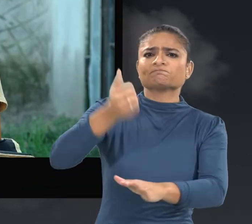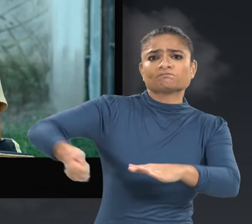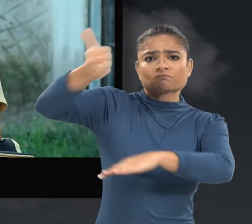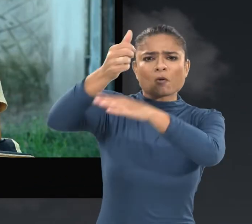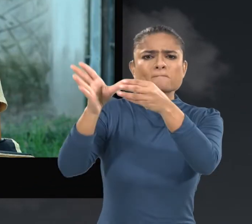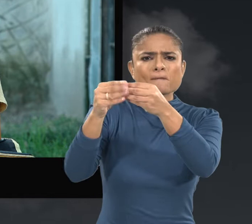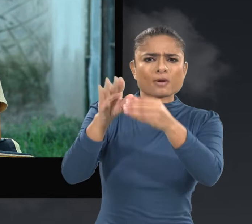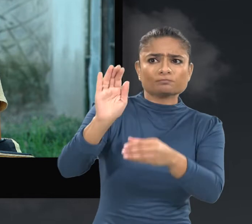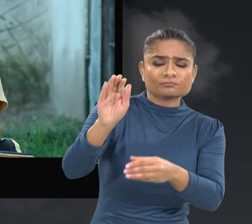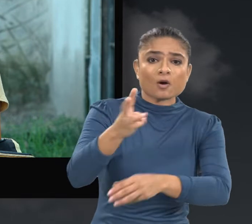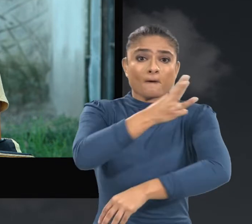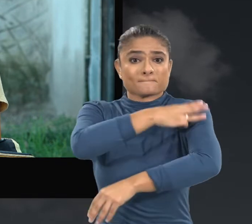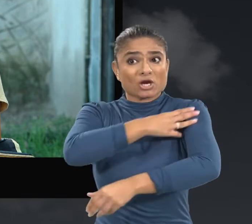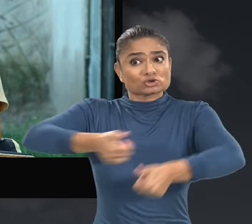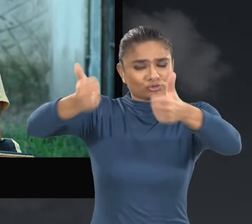shop, and